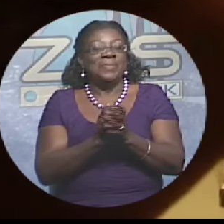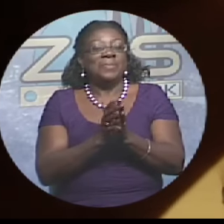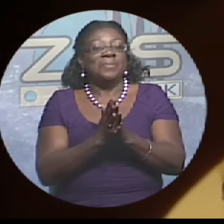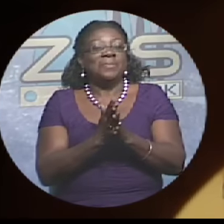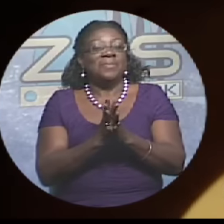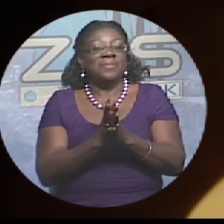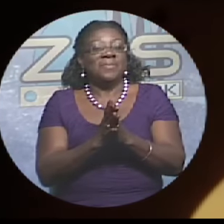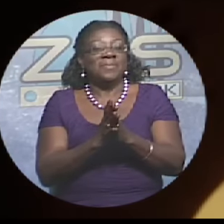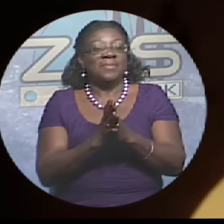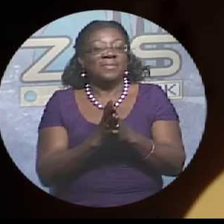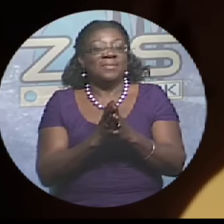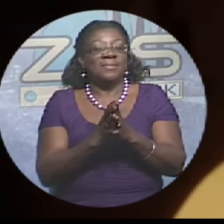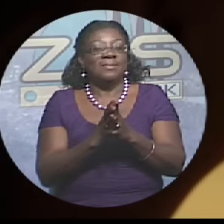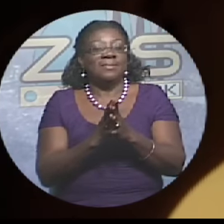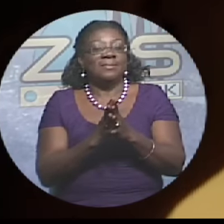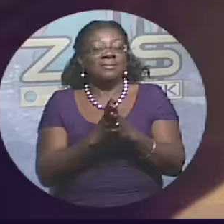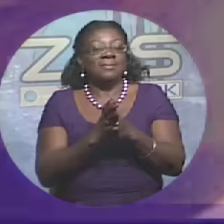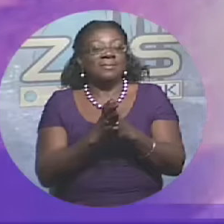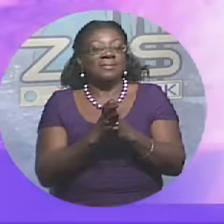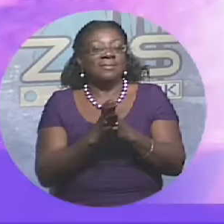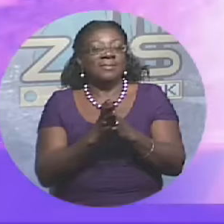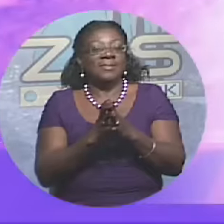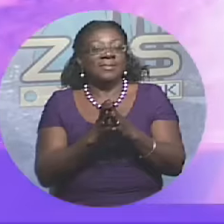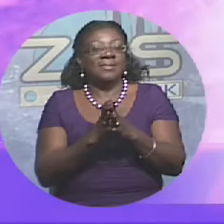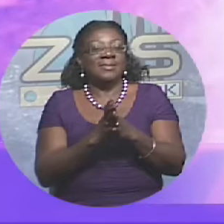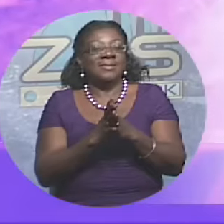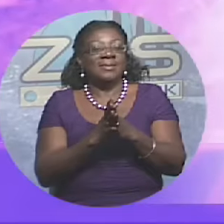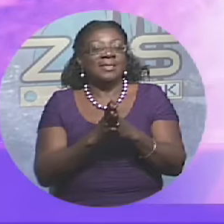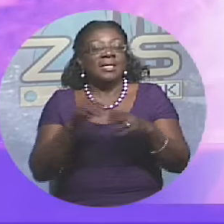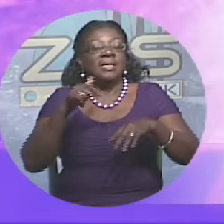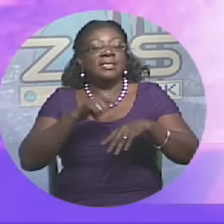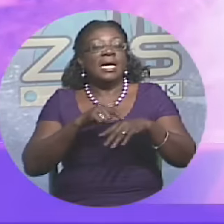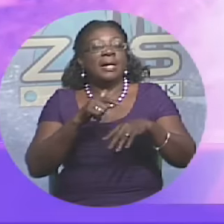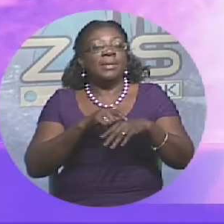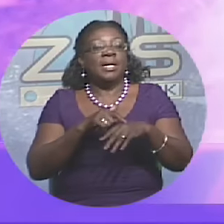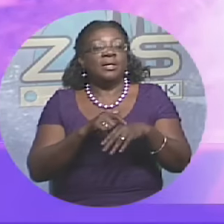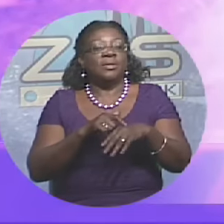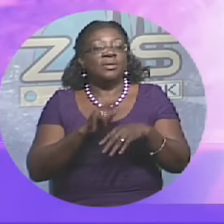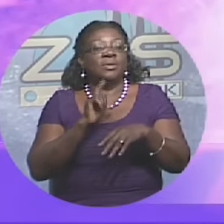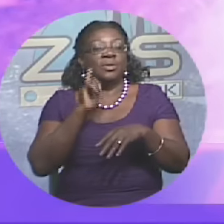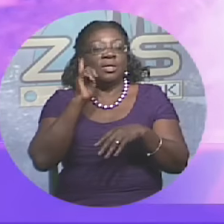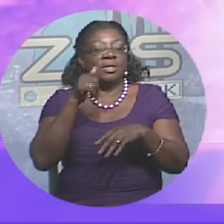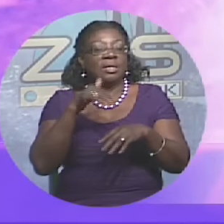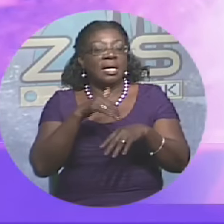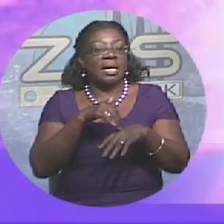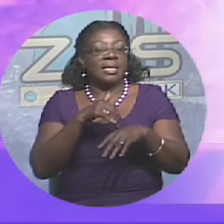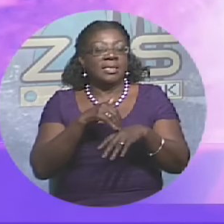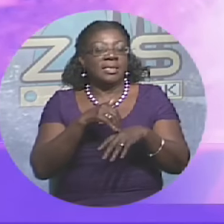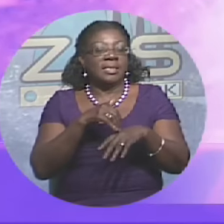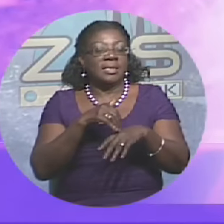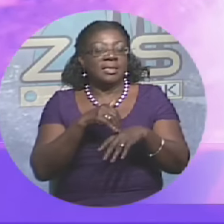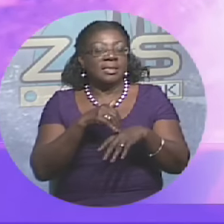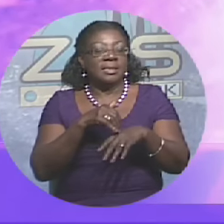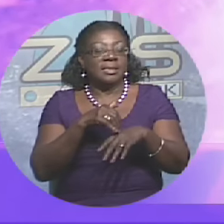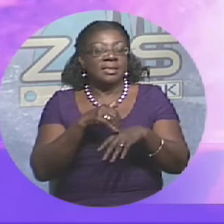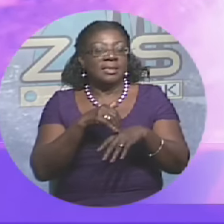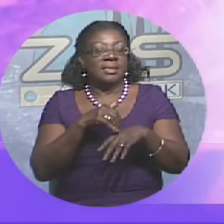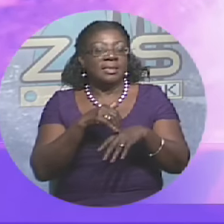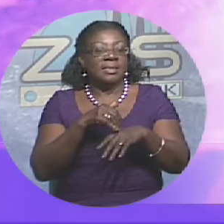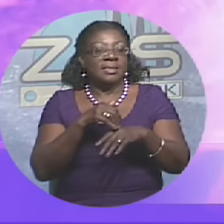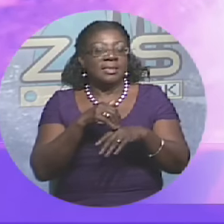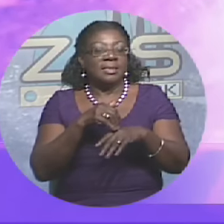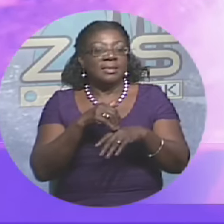the BTC Island Connection. Well, Chris, it's time now for Check on That iPhone 6 always looks beautiful. You and your iPhones. I love